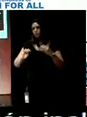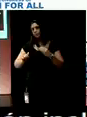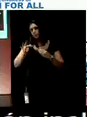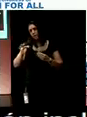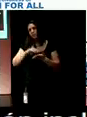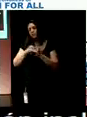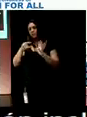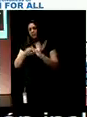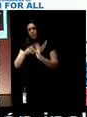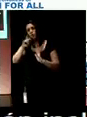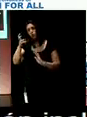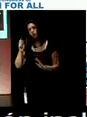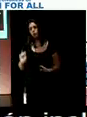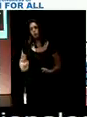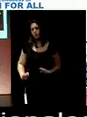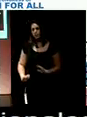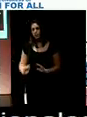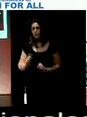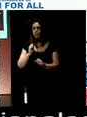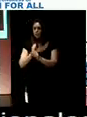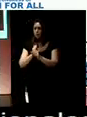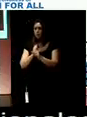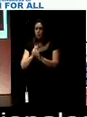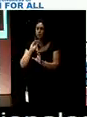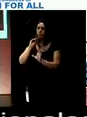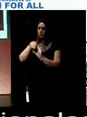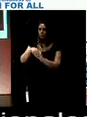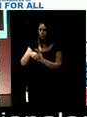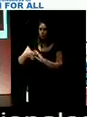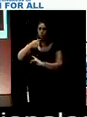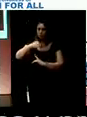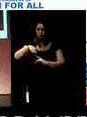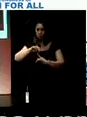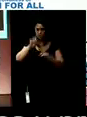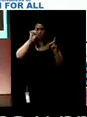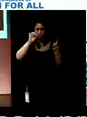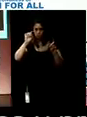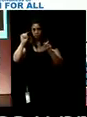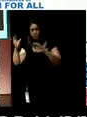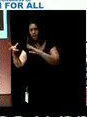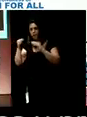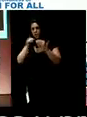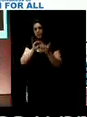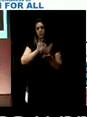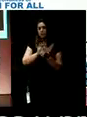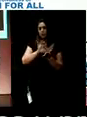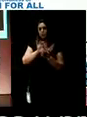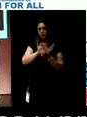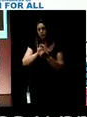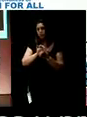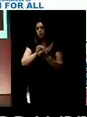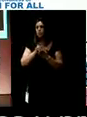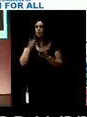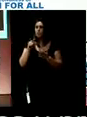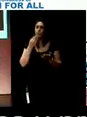sector and training for the technicians and the staff involved in designing and adapting